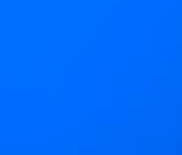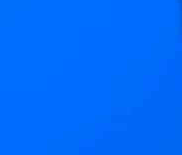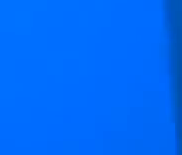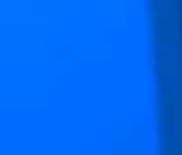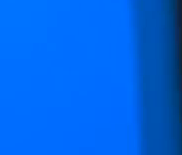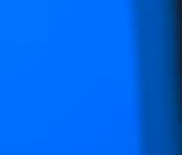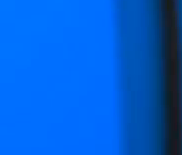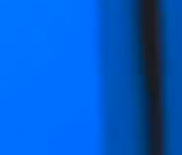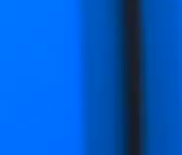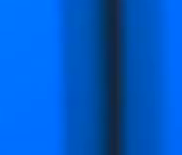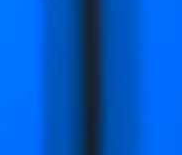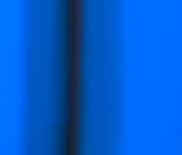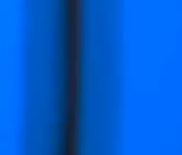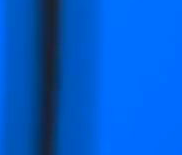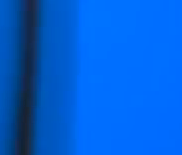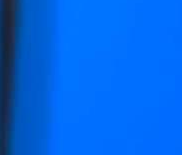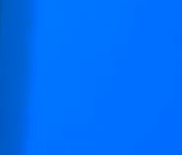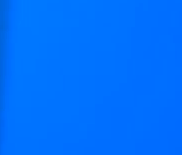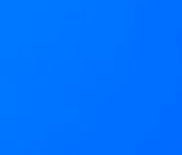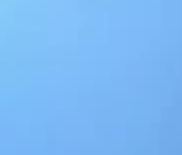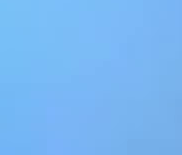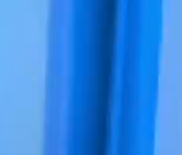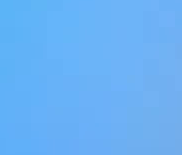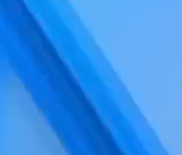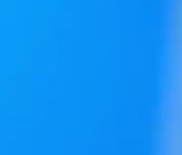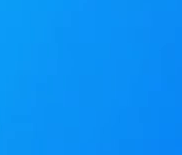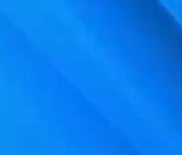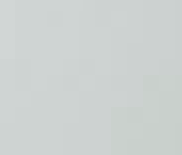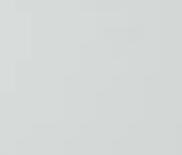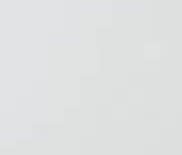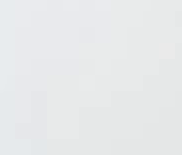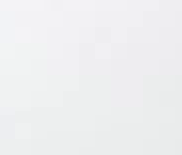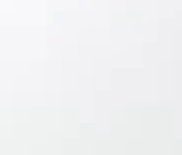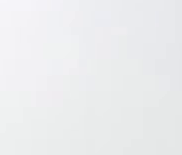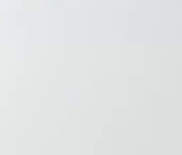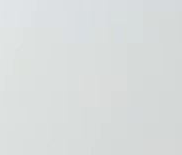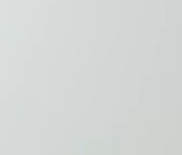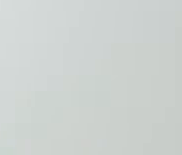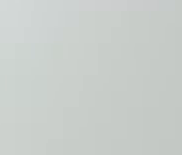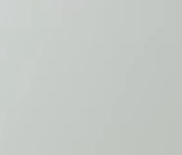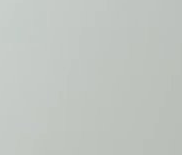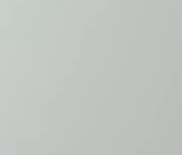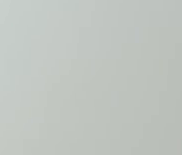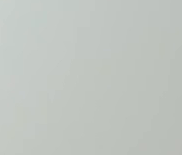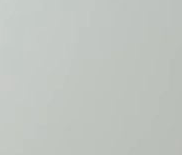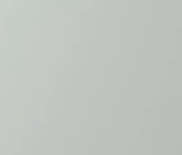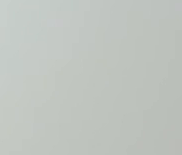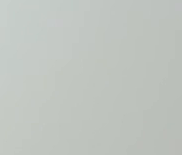ZNS Total Sports is brought to you by 4th Terrace Diagnostic Center.